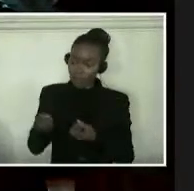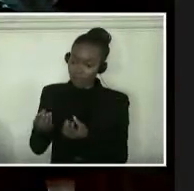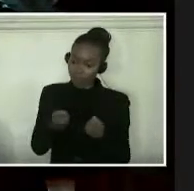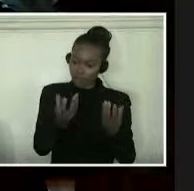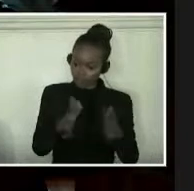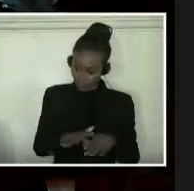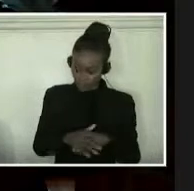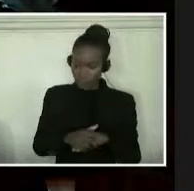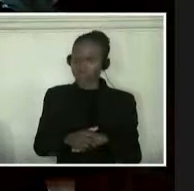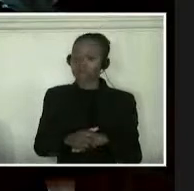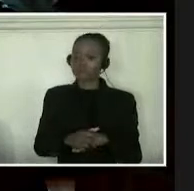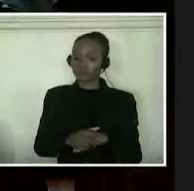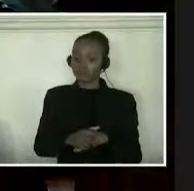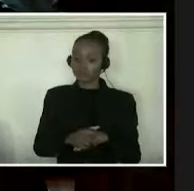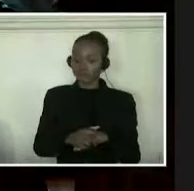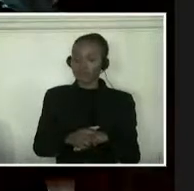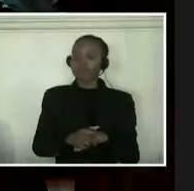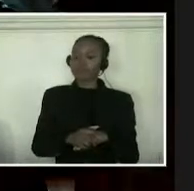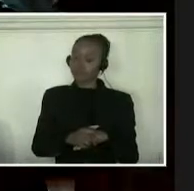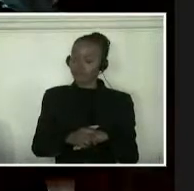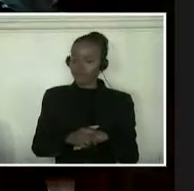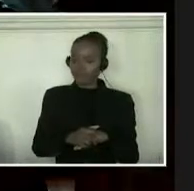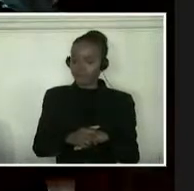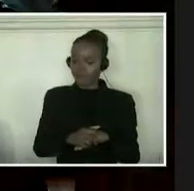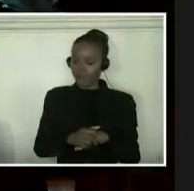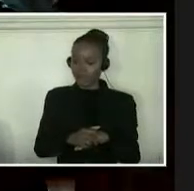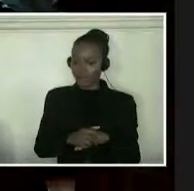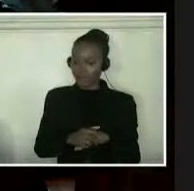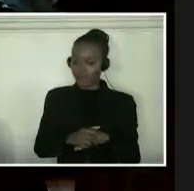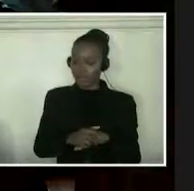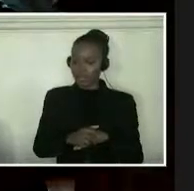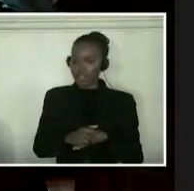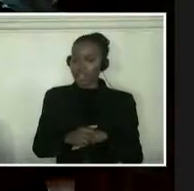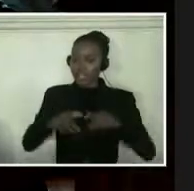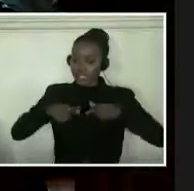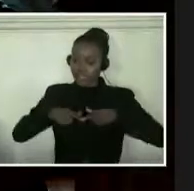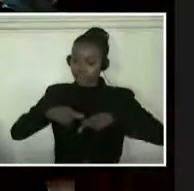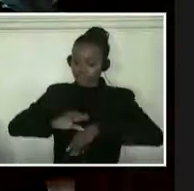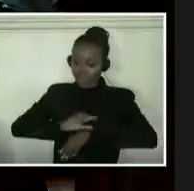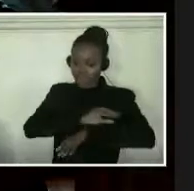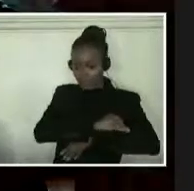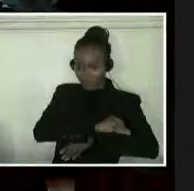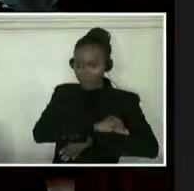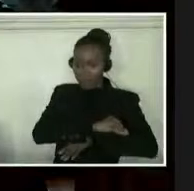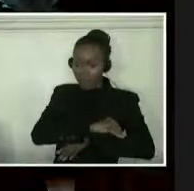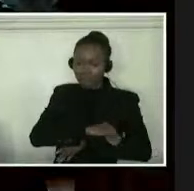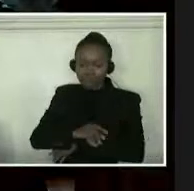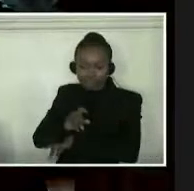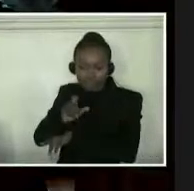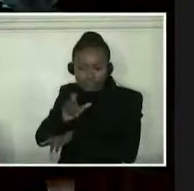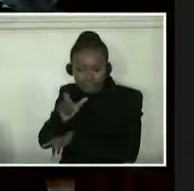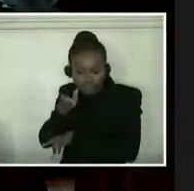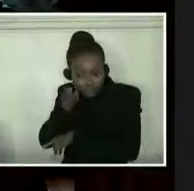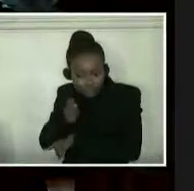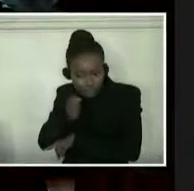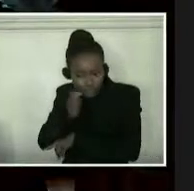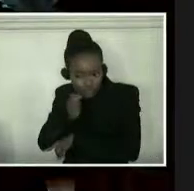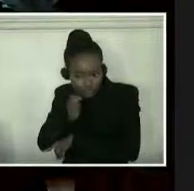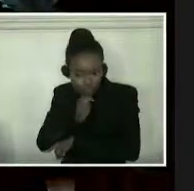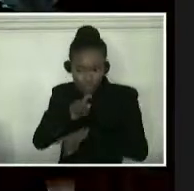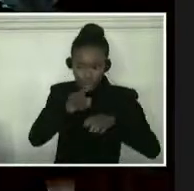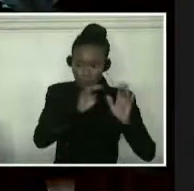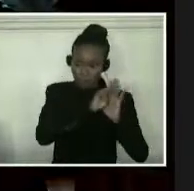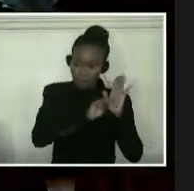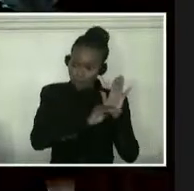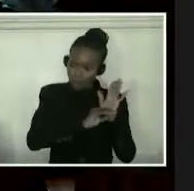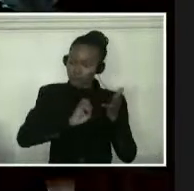reverting to our mass cervical cancer screening program which is in line with recent international initiatives to eliminate eliminate